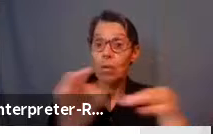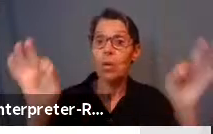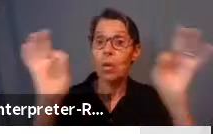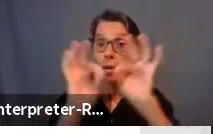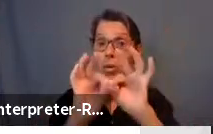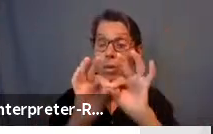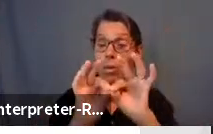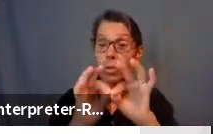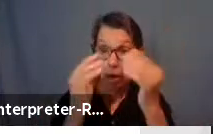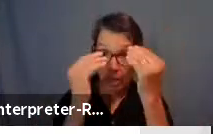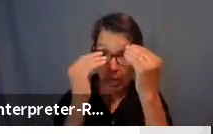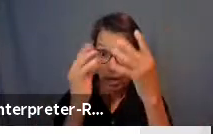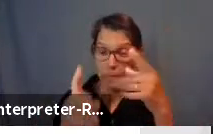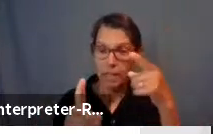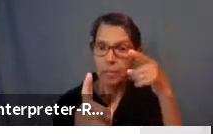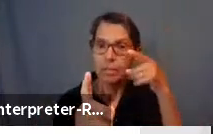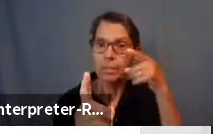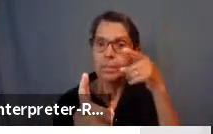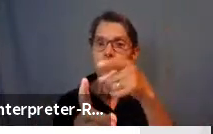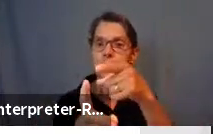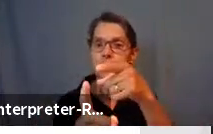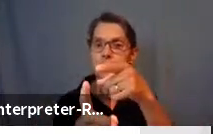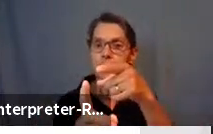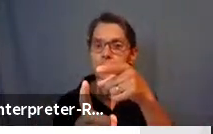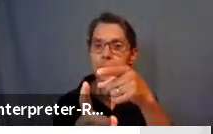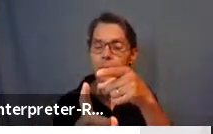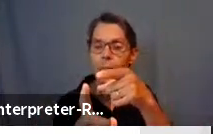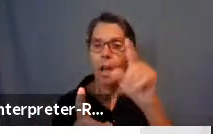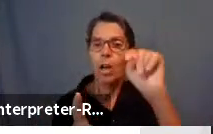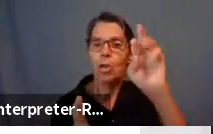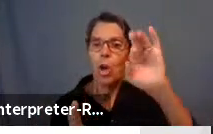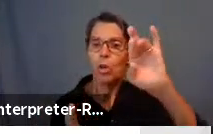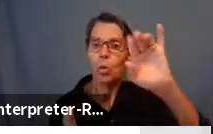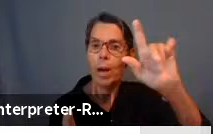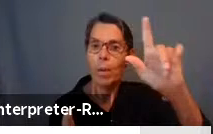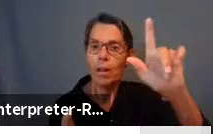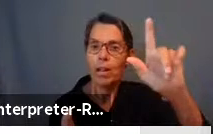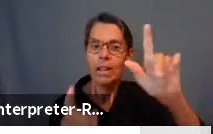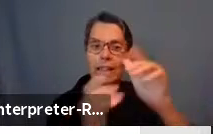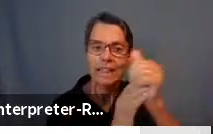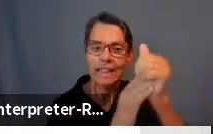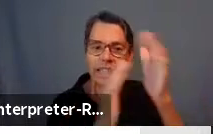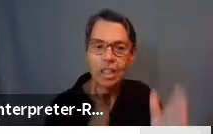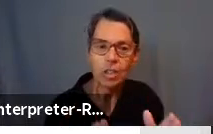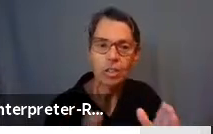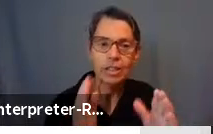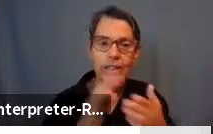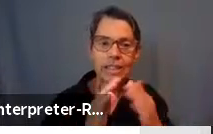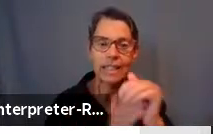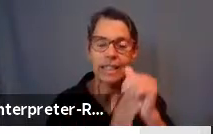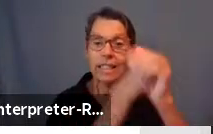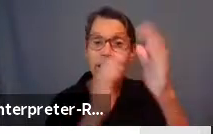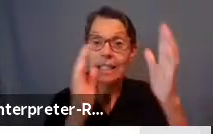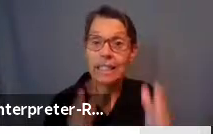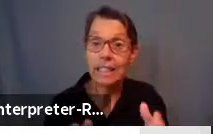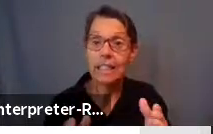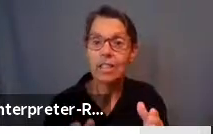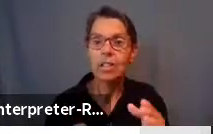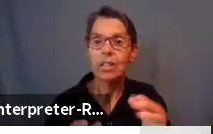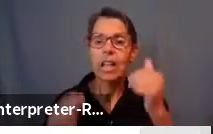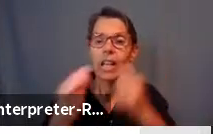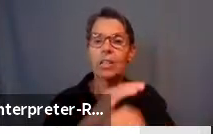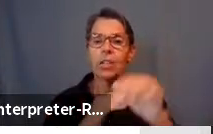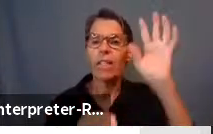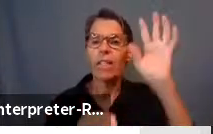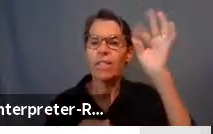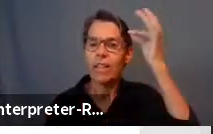our misinformation campaign on tribal leaders, on urban leaders within our federal CEO programs,